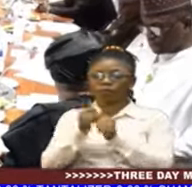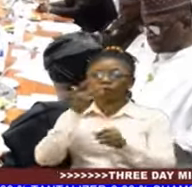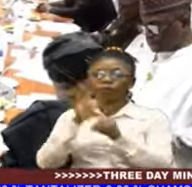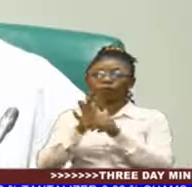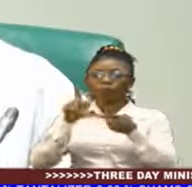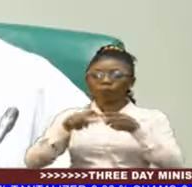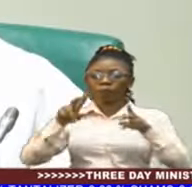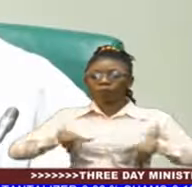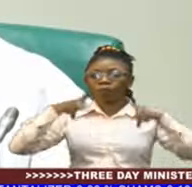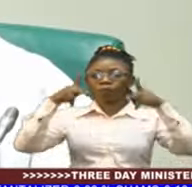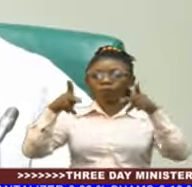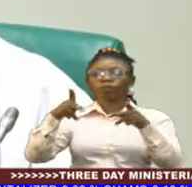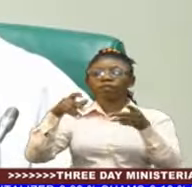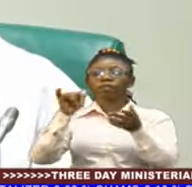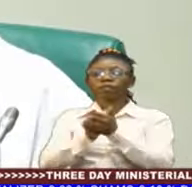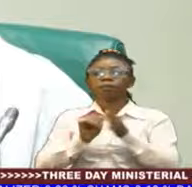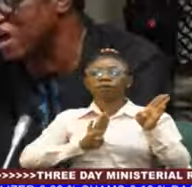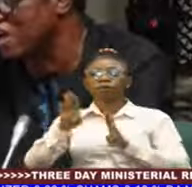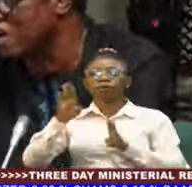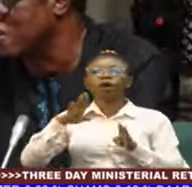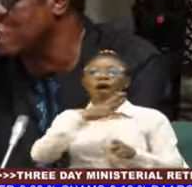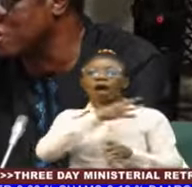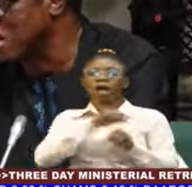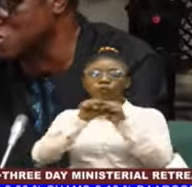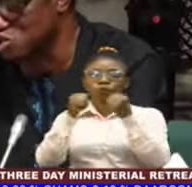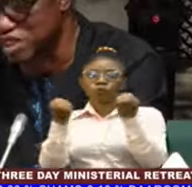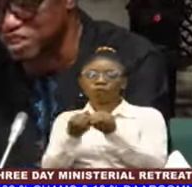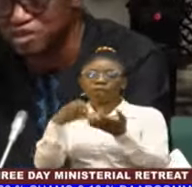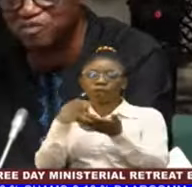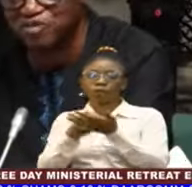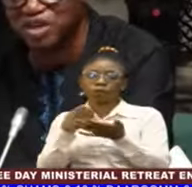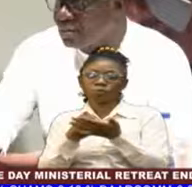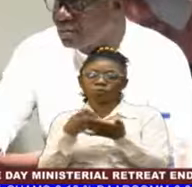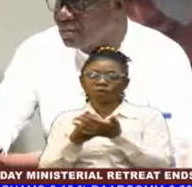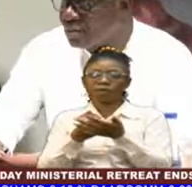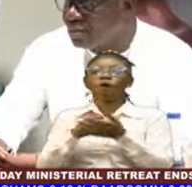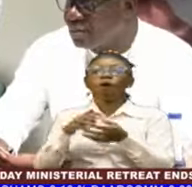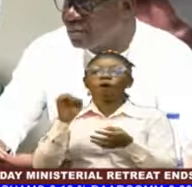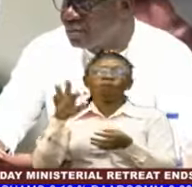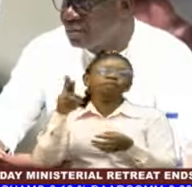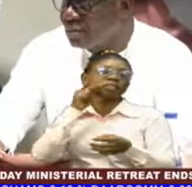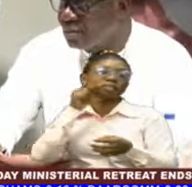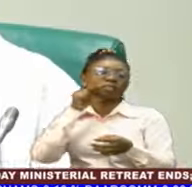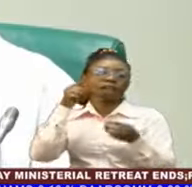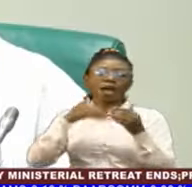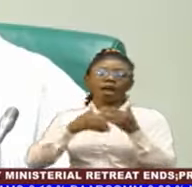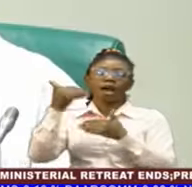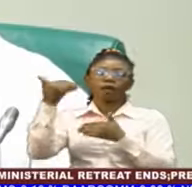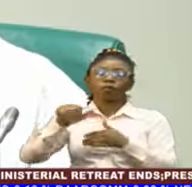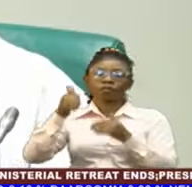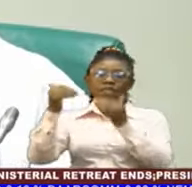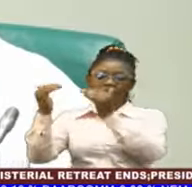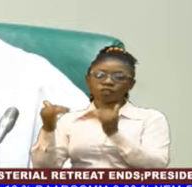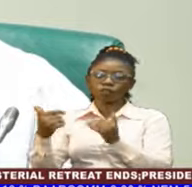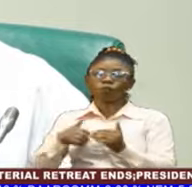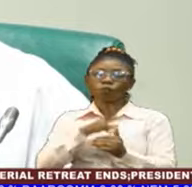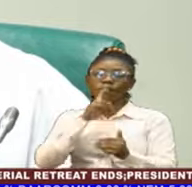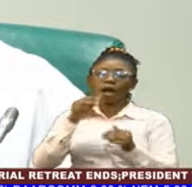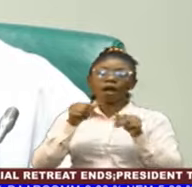the health, welfare, and socio-economic well-being of Nigerians across critical sectors. We are going to